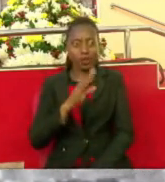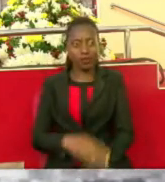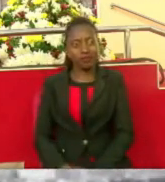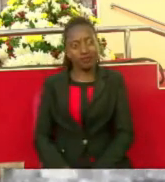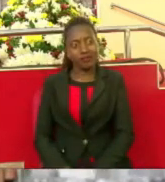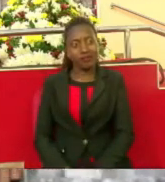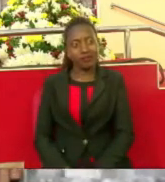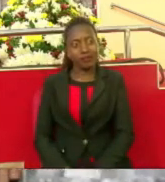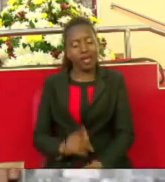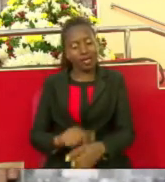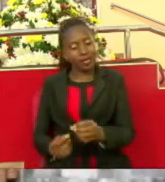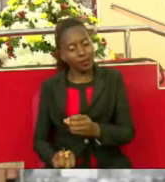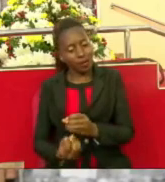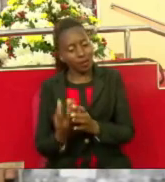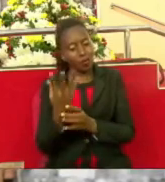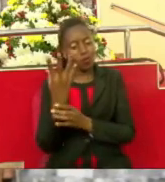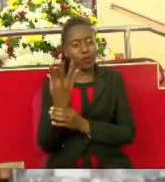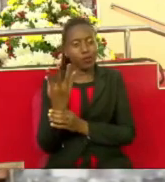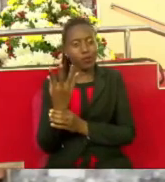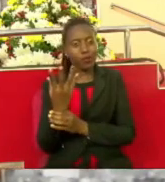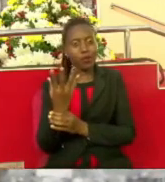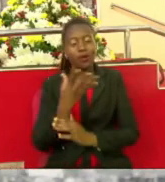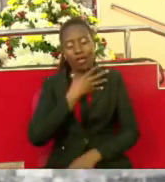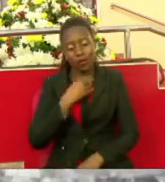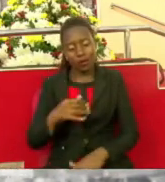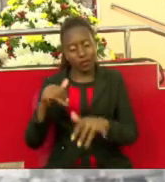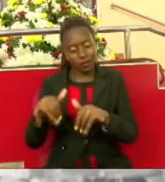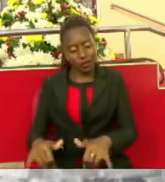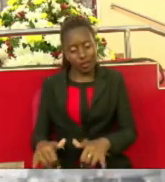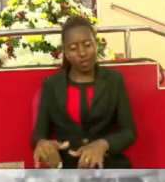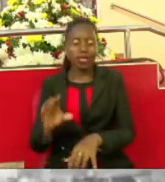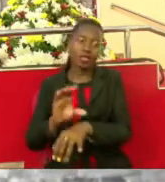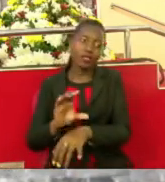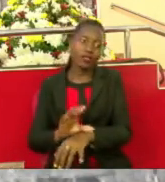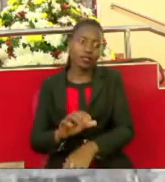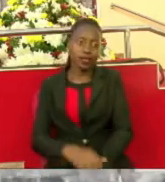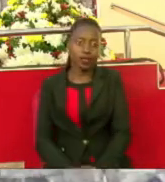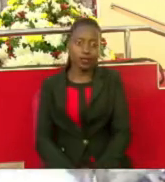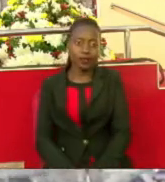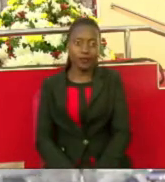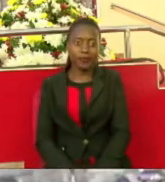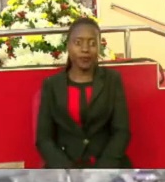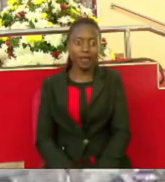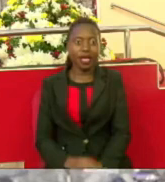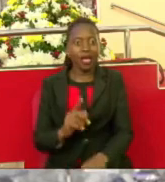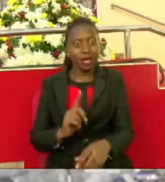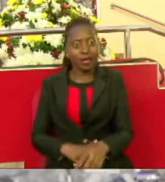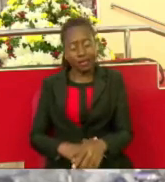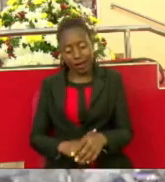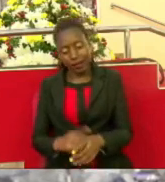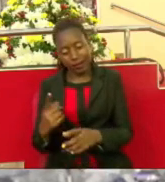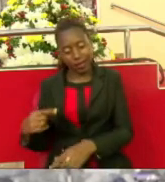And as they grow up, they'll want to remain in this place. And even when they depart, because that